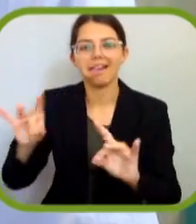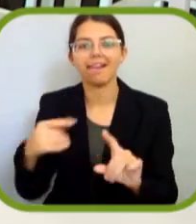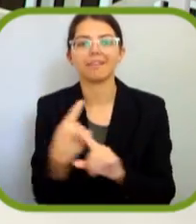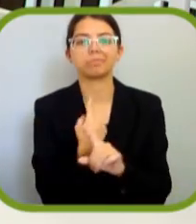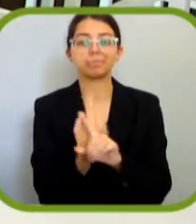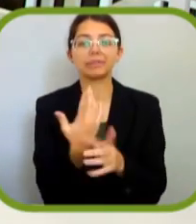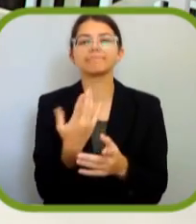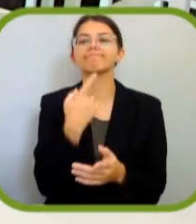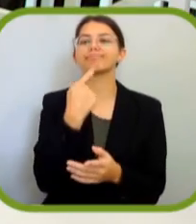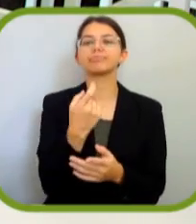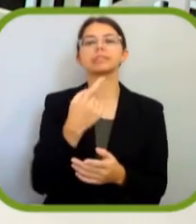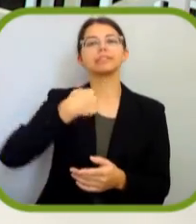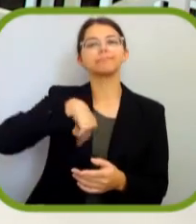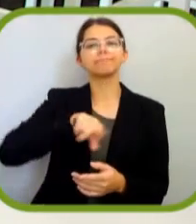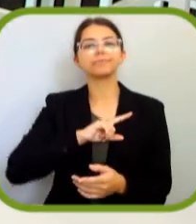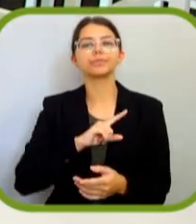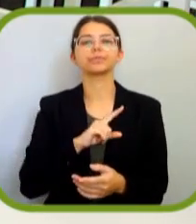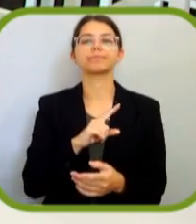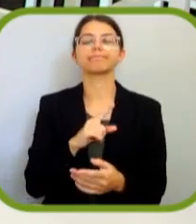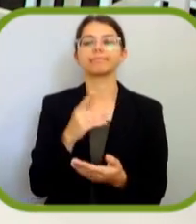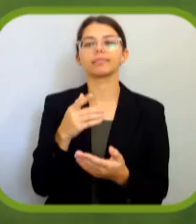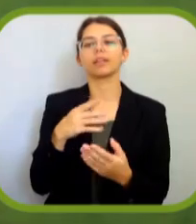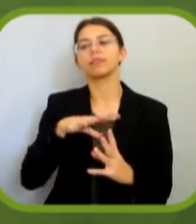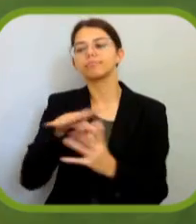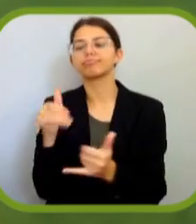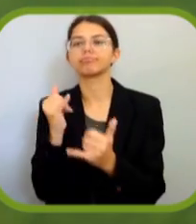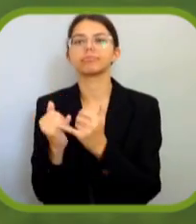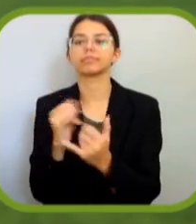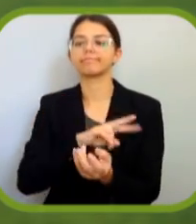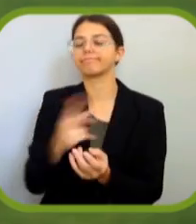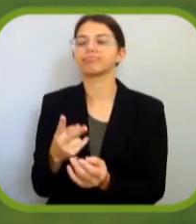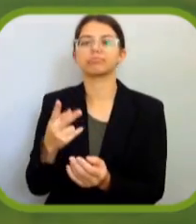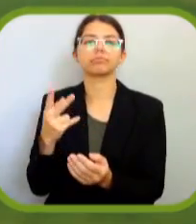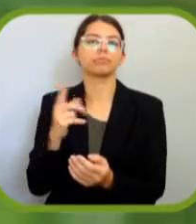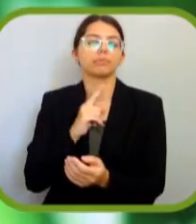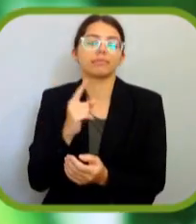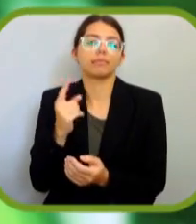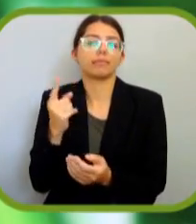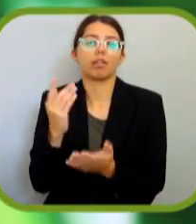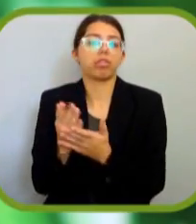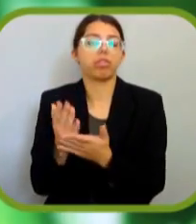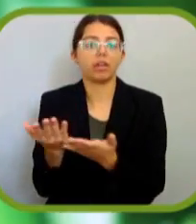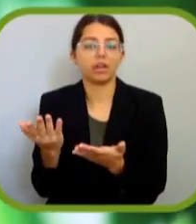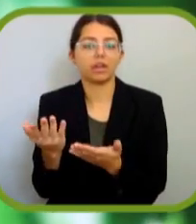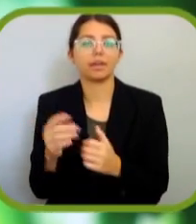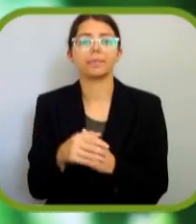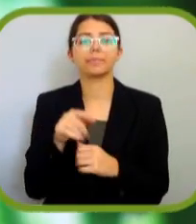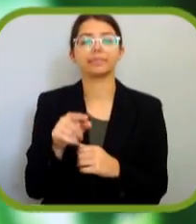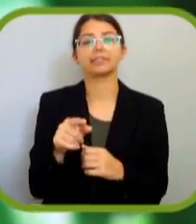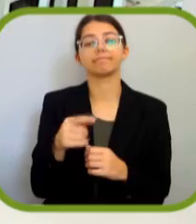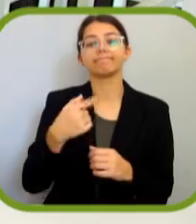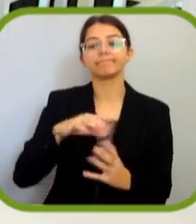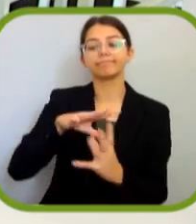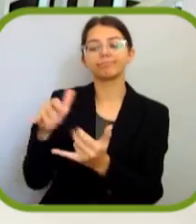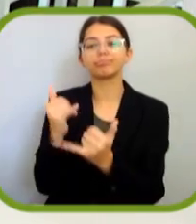is, are we doomed to live in the metaverse? To me, the question is more, can you live only in the